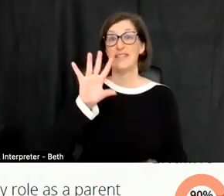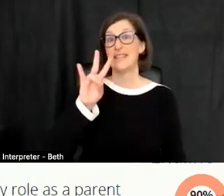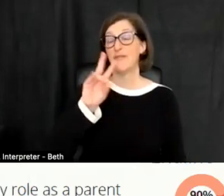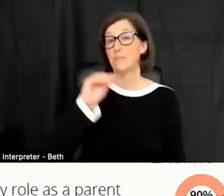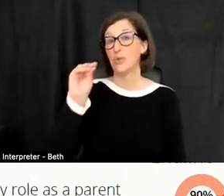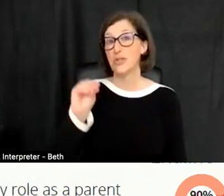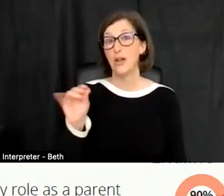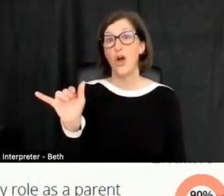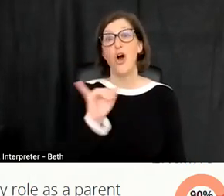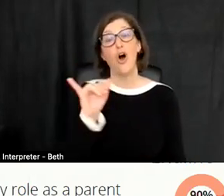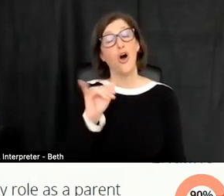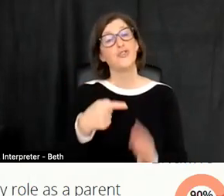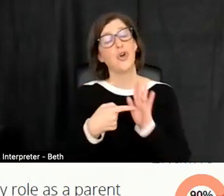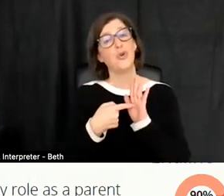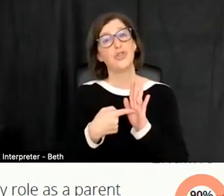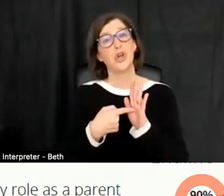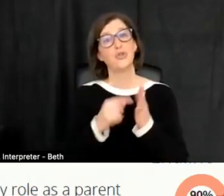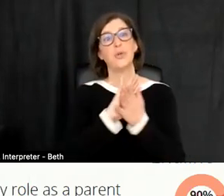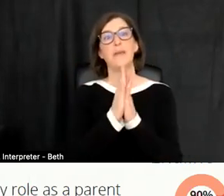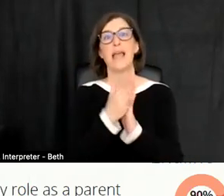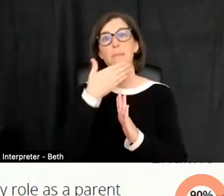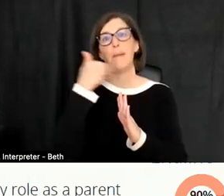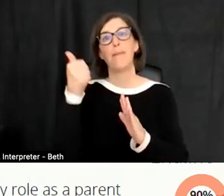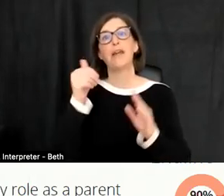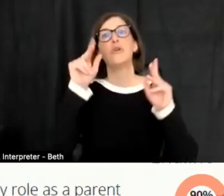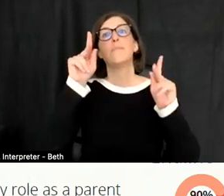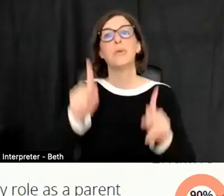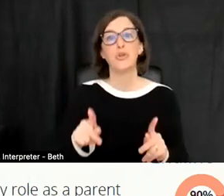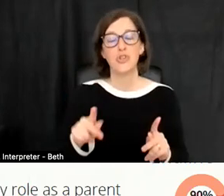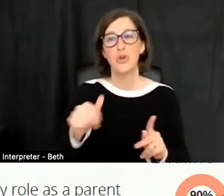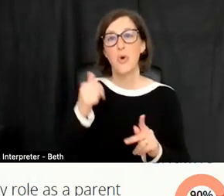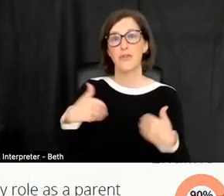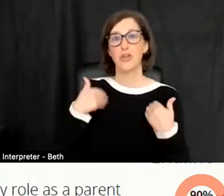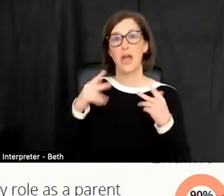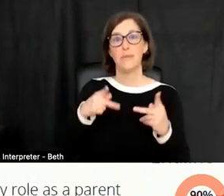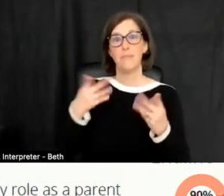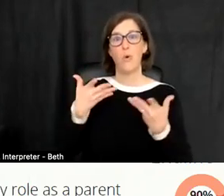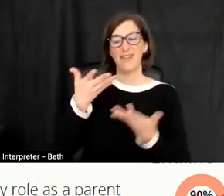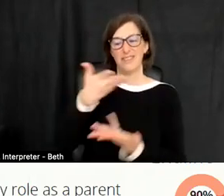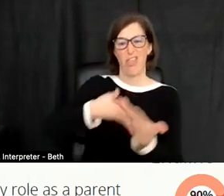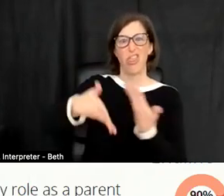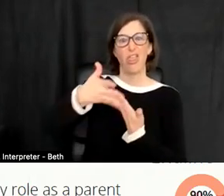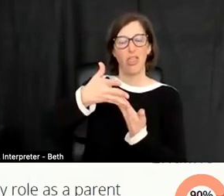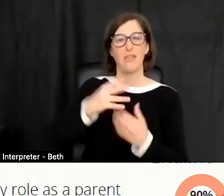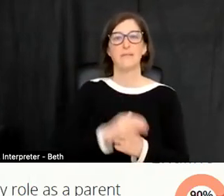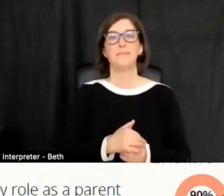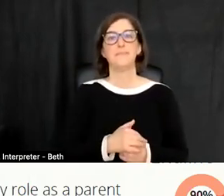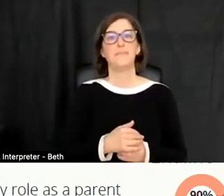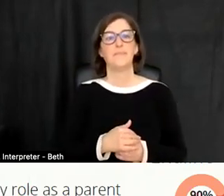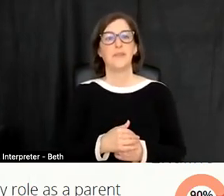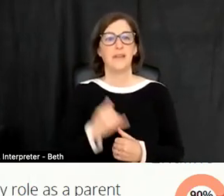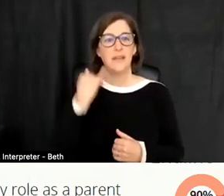also illustrating that she became a better person who other young people wanted to be around. So as you can just